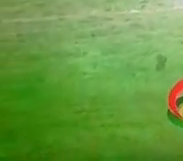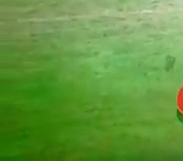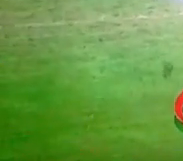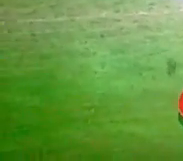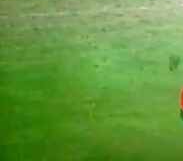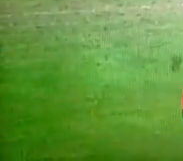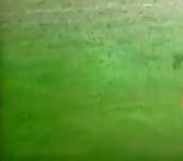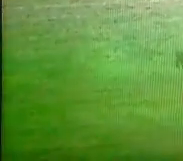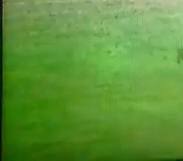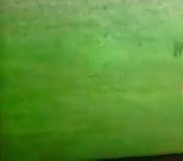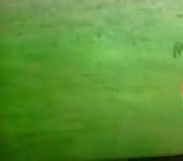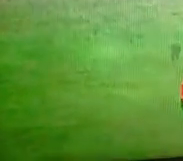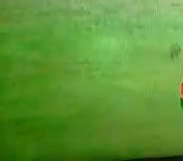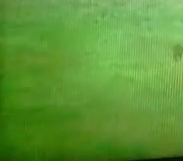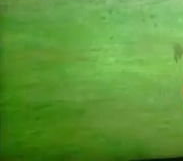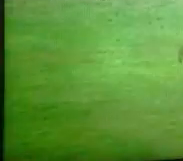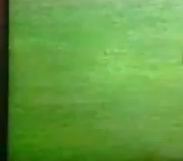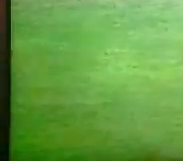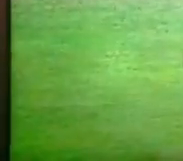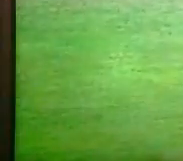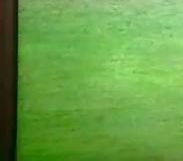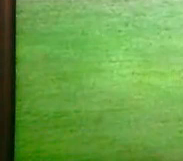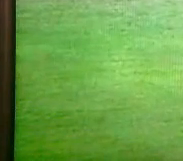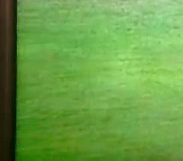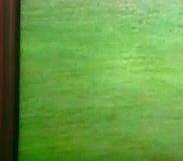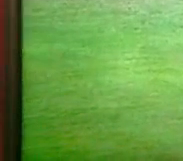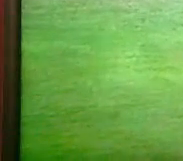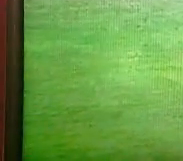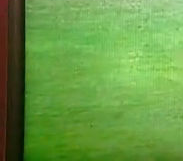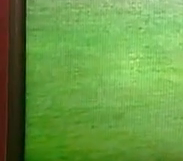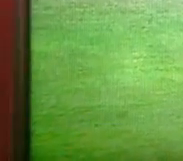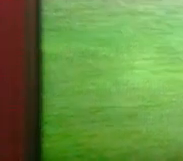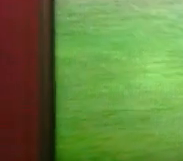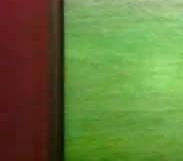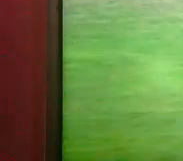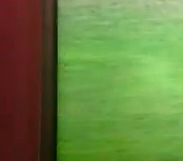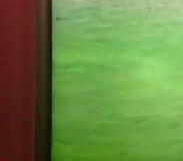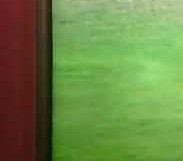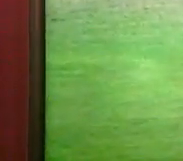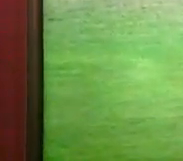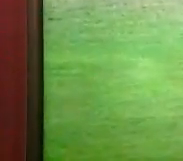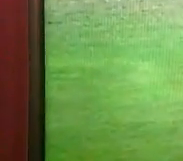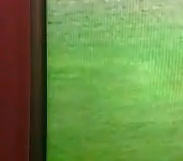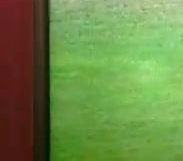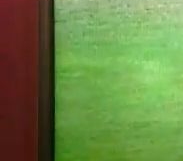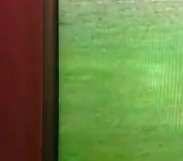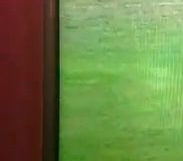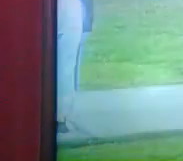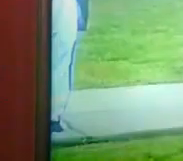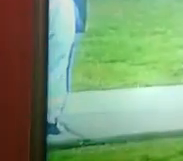precision and timing. Yes. Back band lift and handspring in pairs. That's what we are watching now.